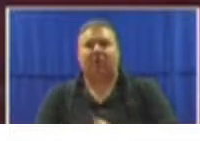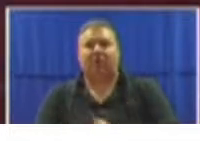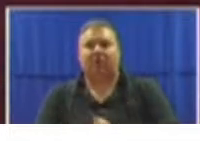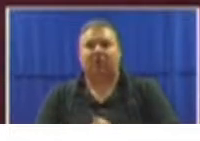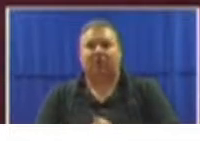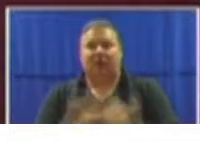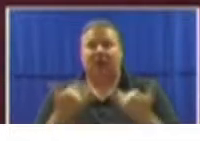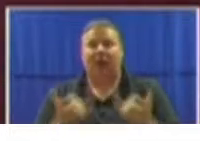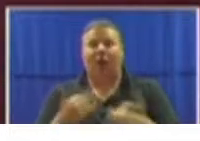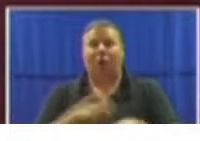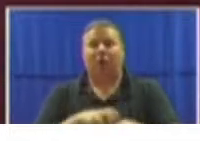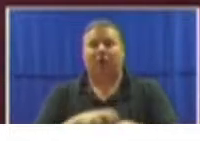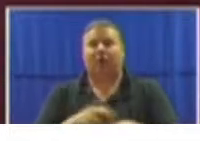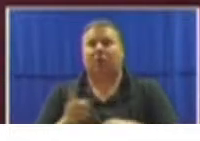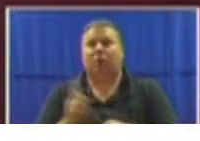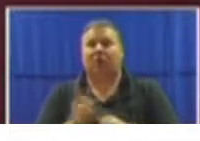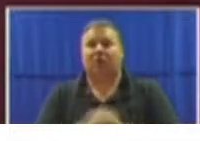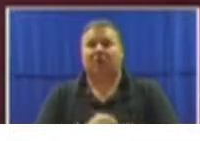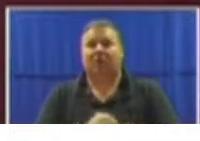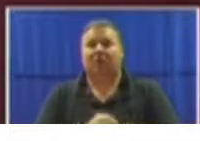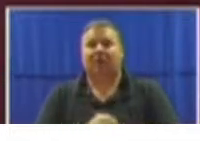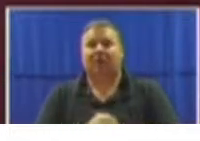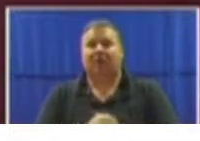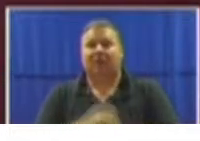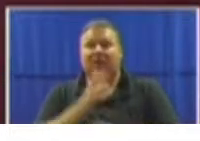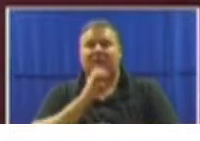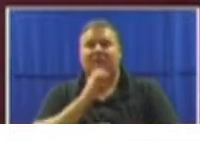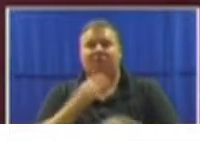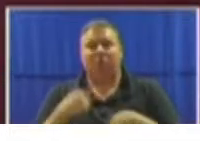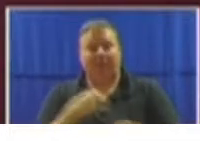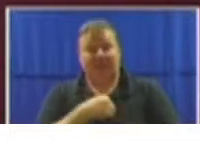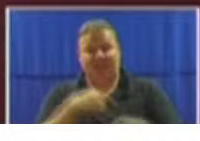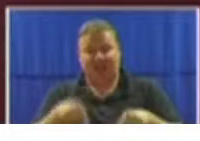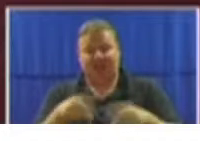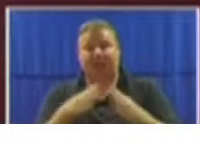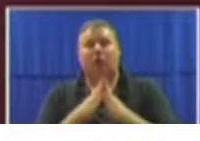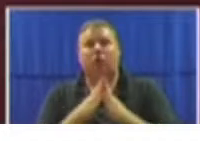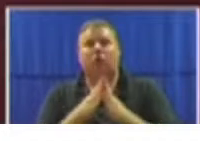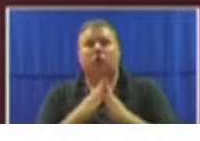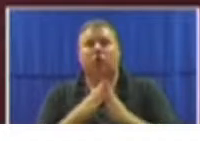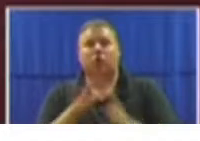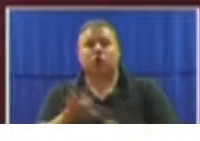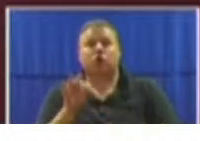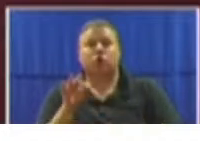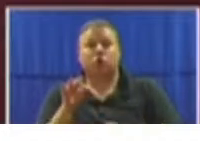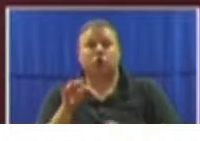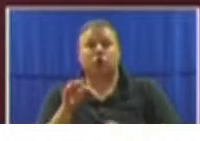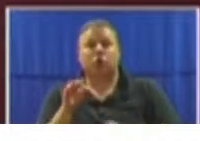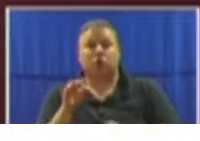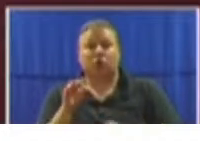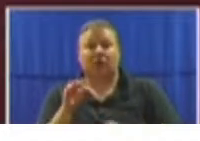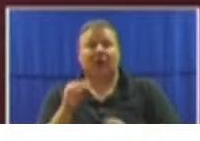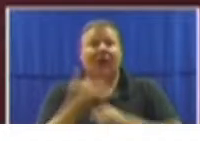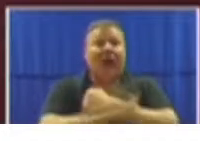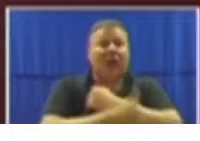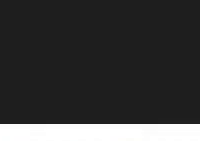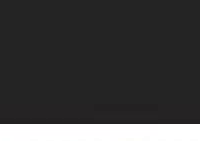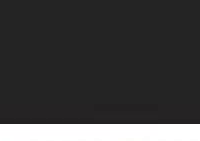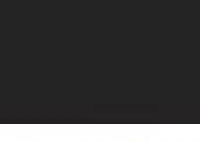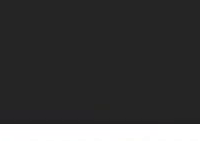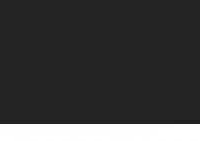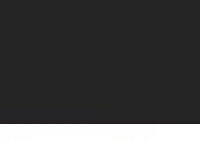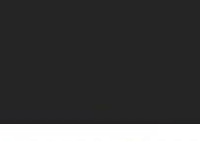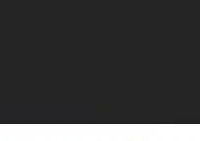required is for enough of members of this House to choose to put their country ahead of their party.